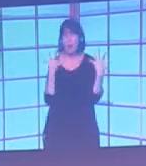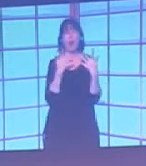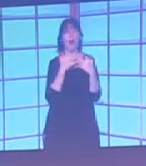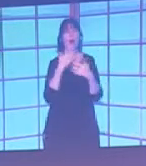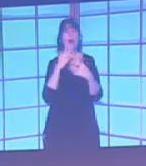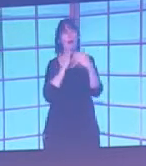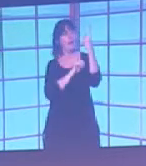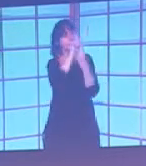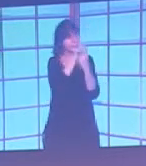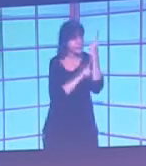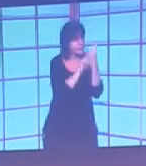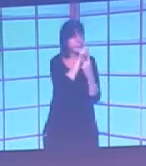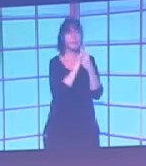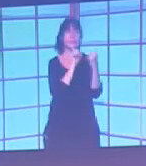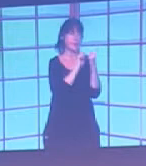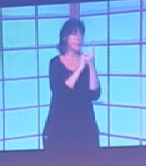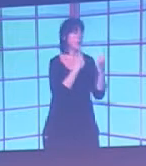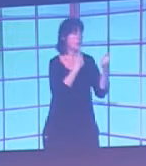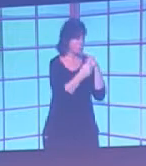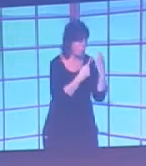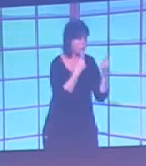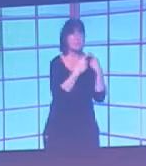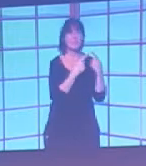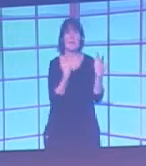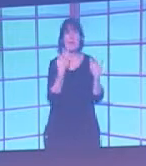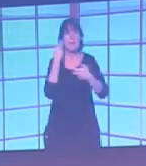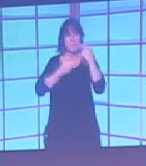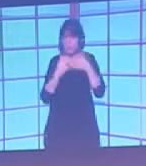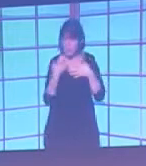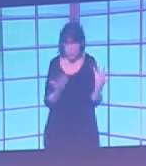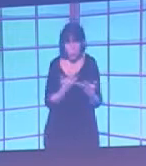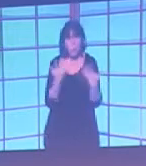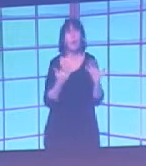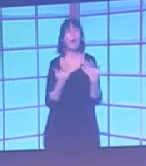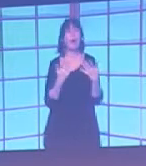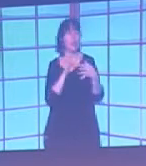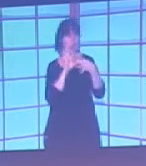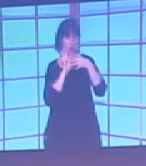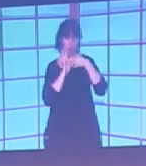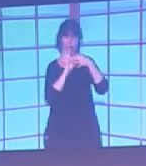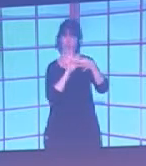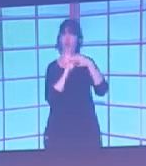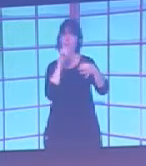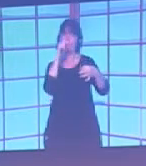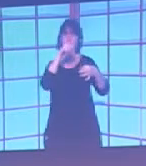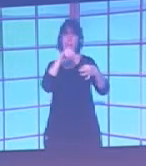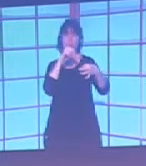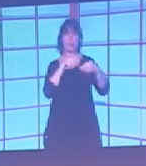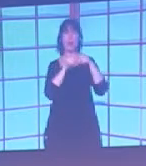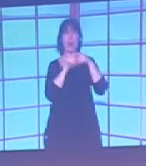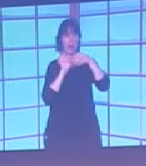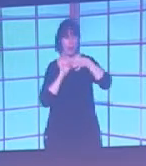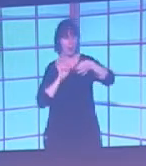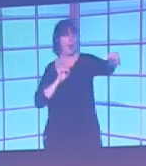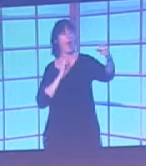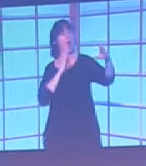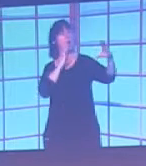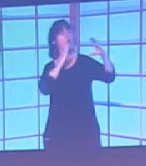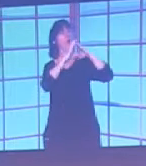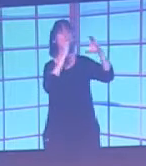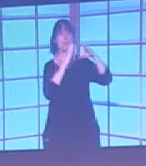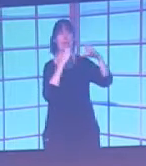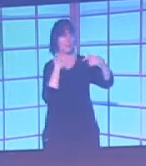open and frank conversations about what the issues are, but building that relationship and having that line of communication with